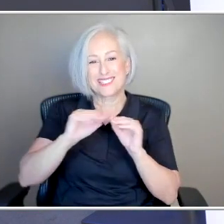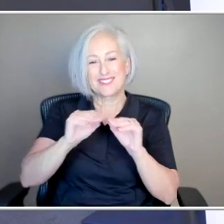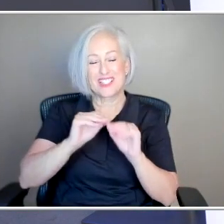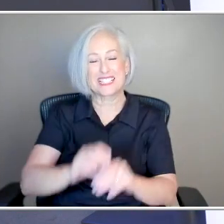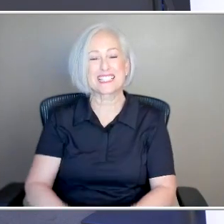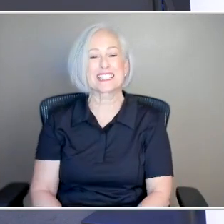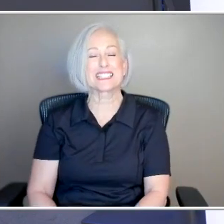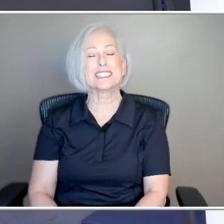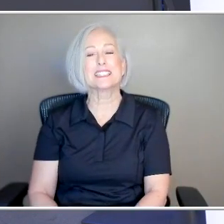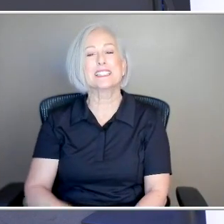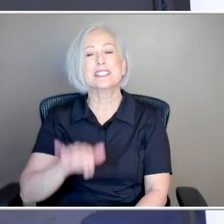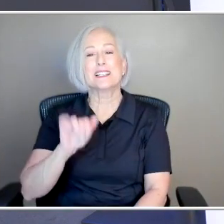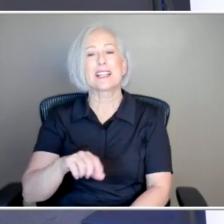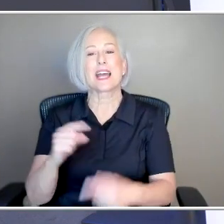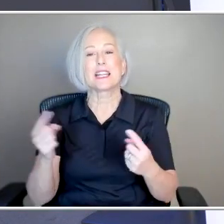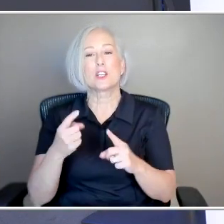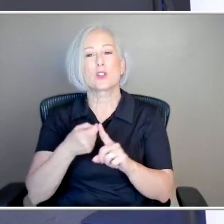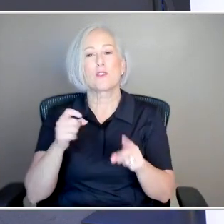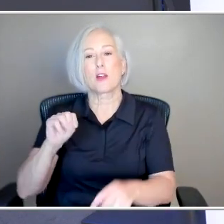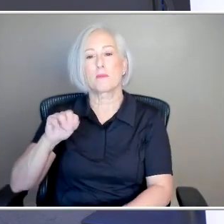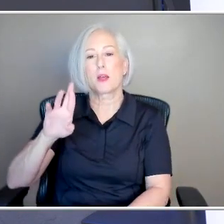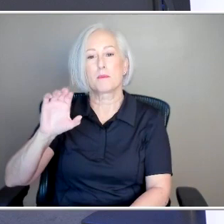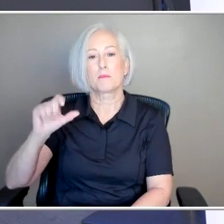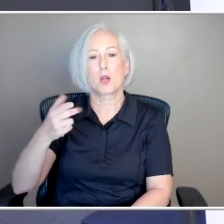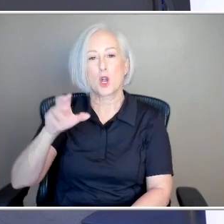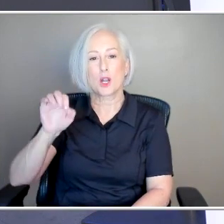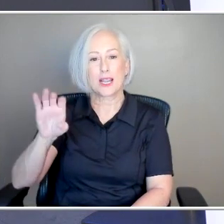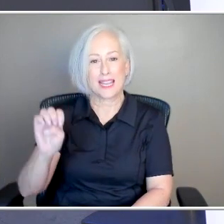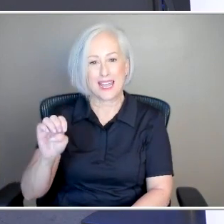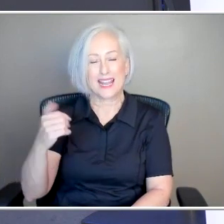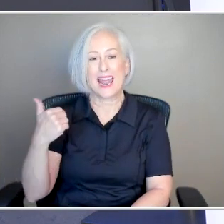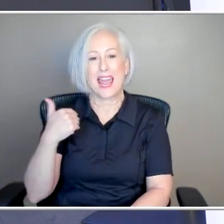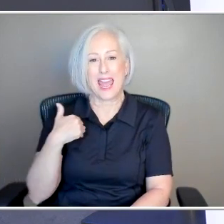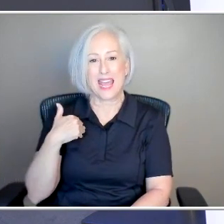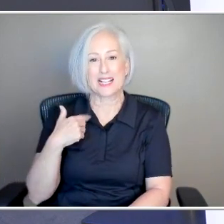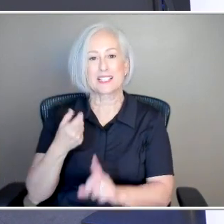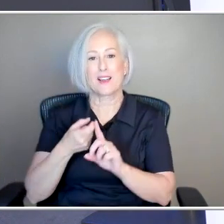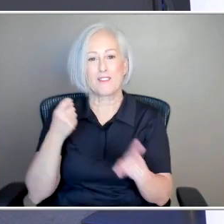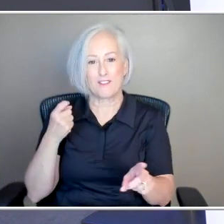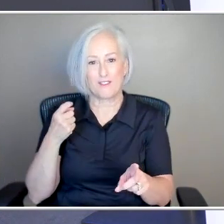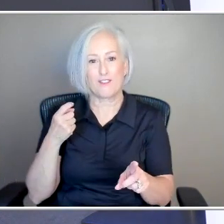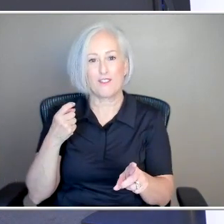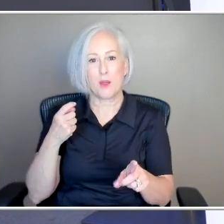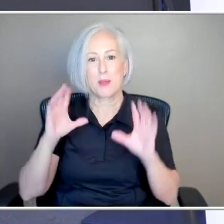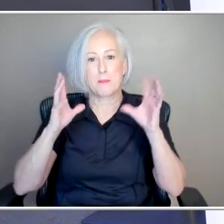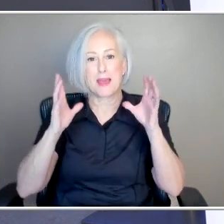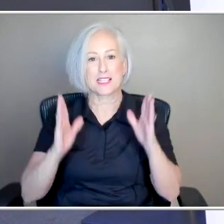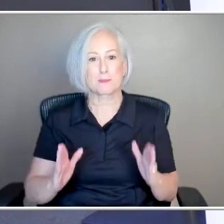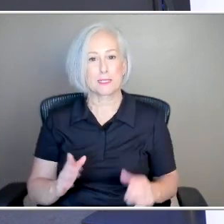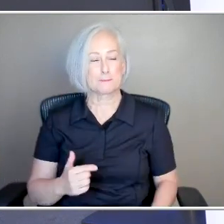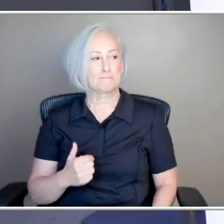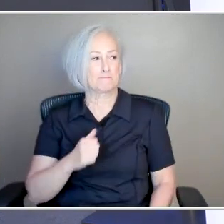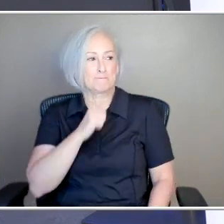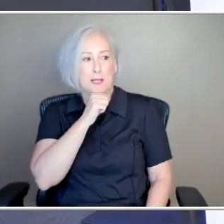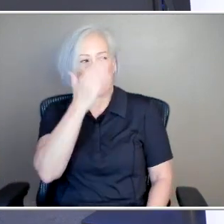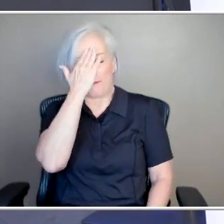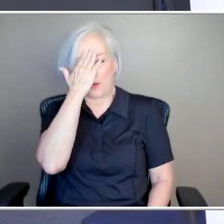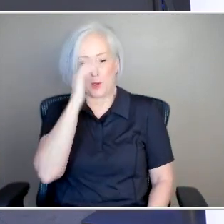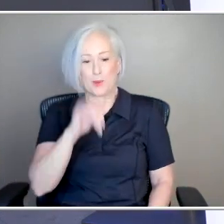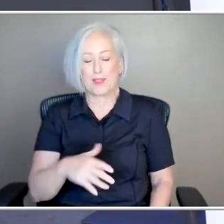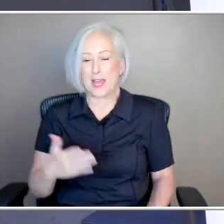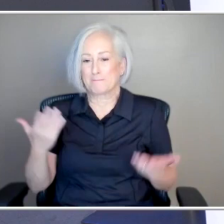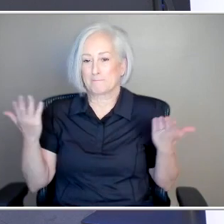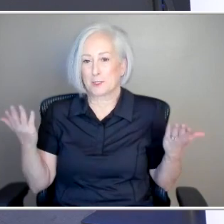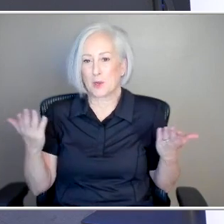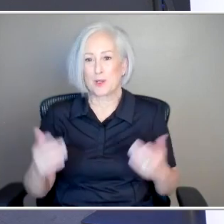star player for Marquette basketball, Tyler Kolek, has? I can't say I'm familiar with that injury, so I'm not sure. Nor am I. So I